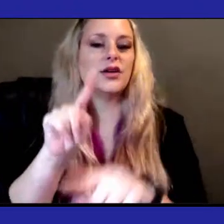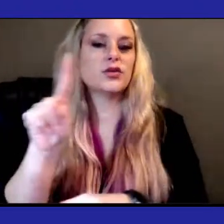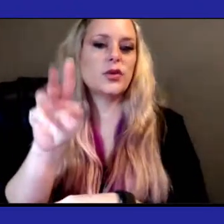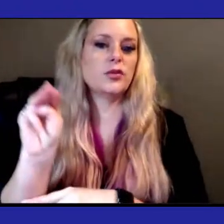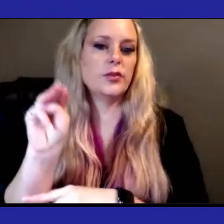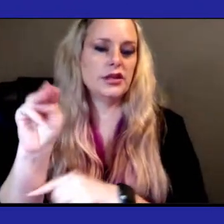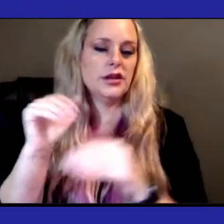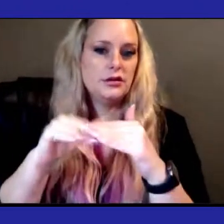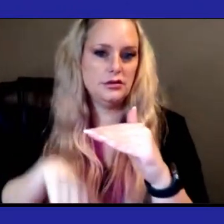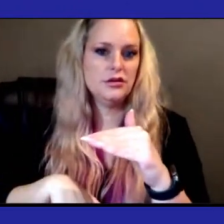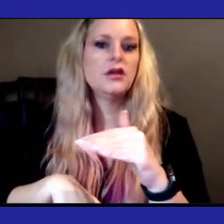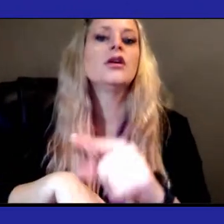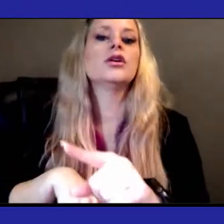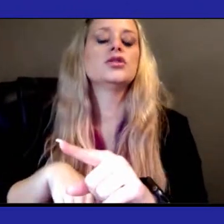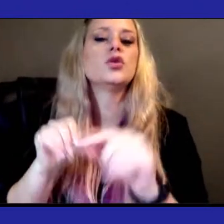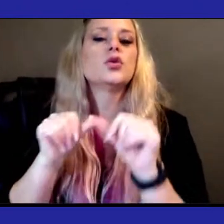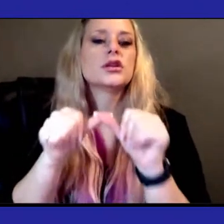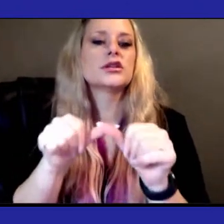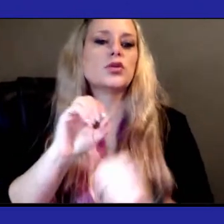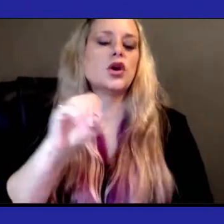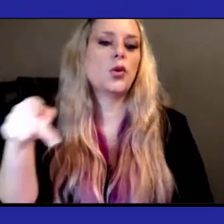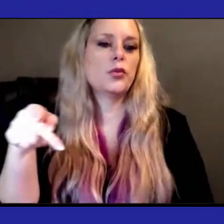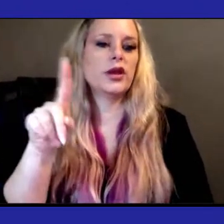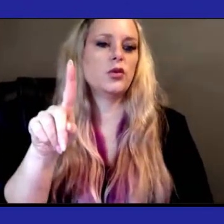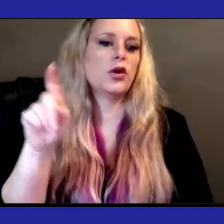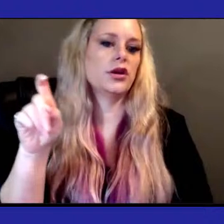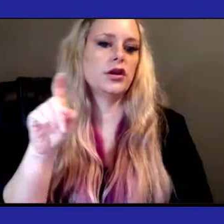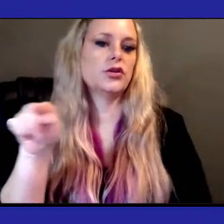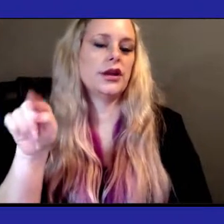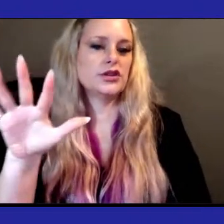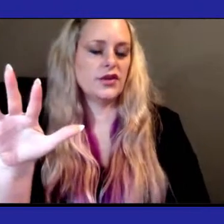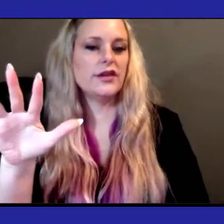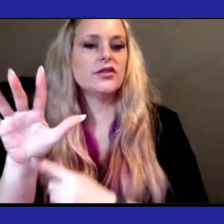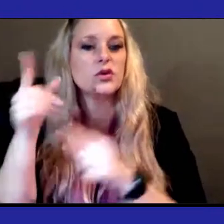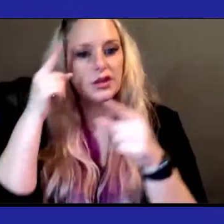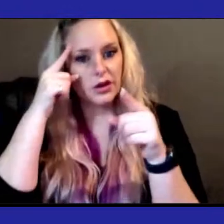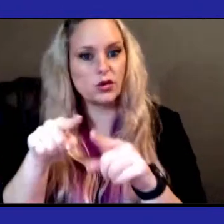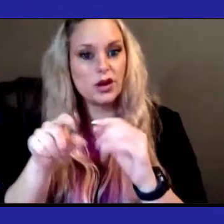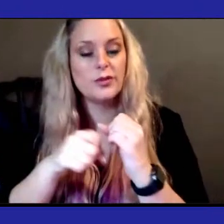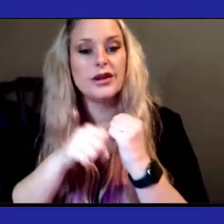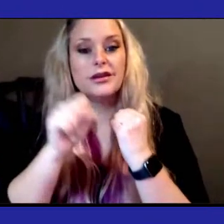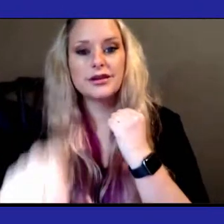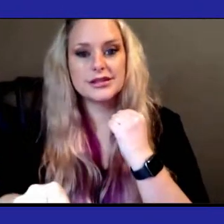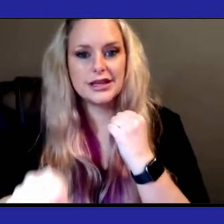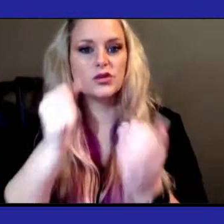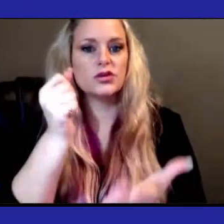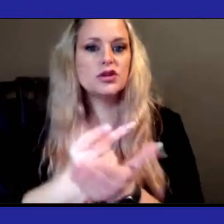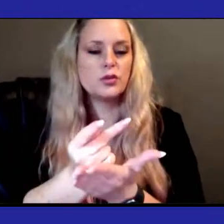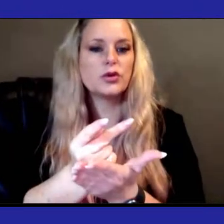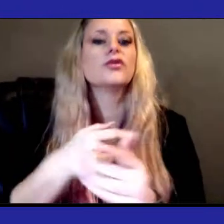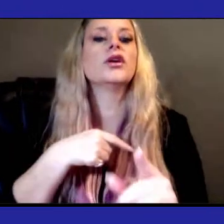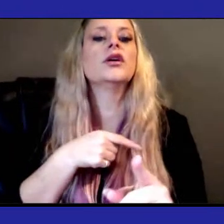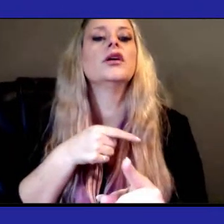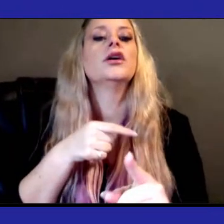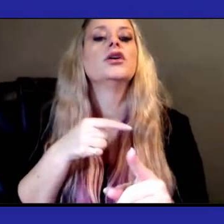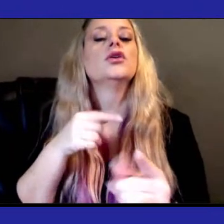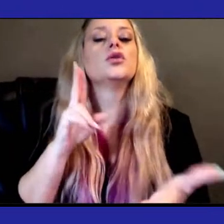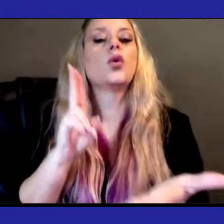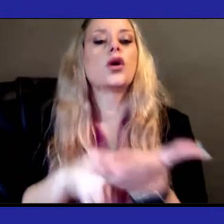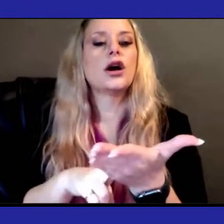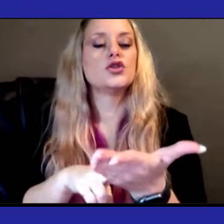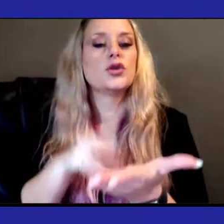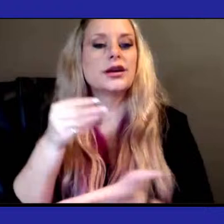extension was approved by supply chain. The contract spent between 2019 and 2024 is $6.2 million, 5.4 in